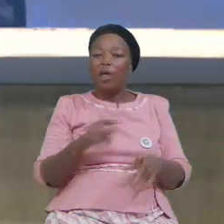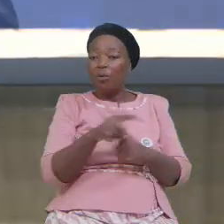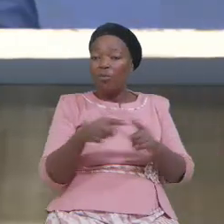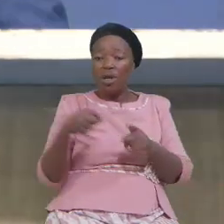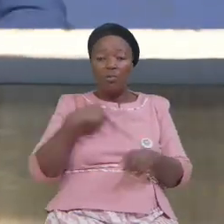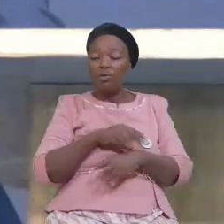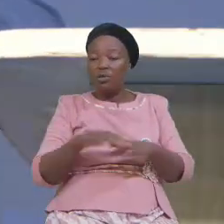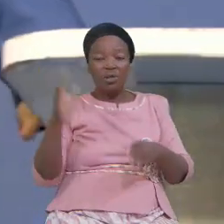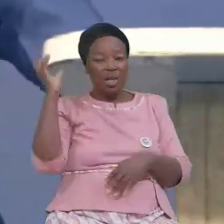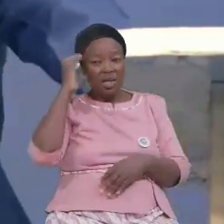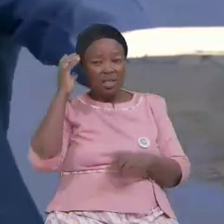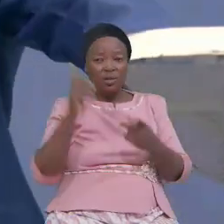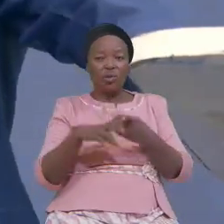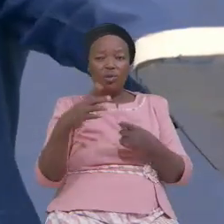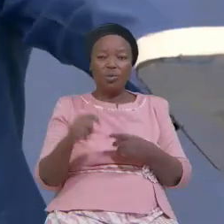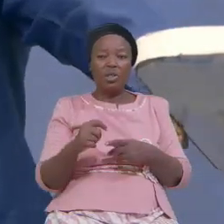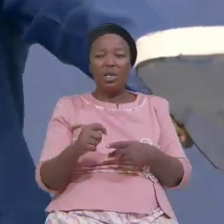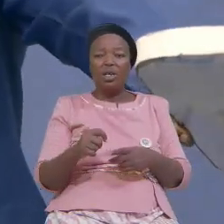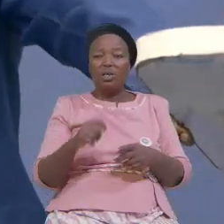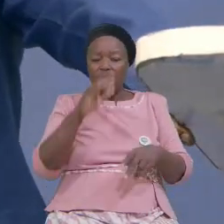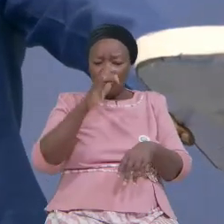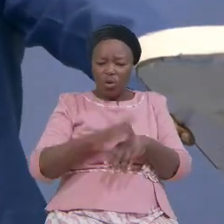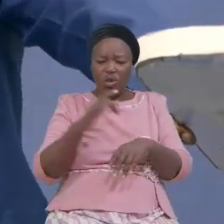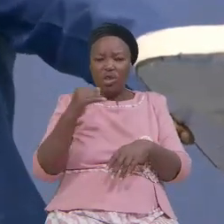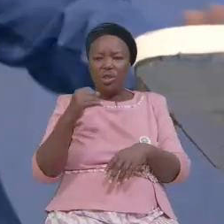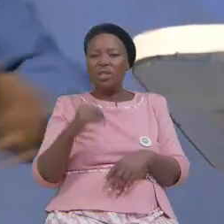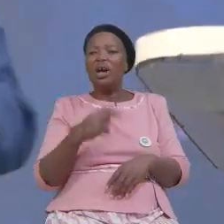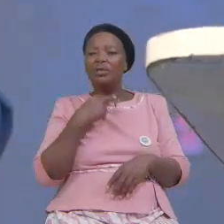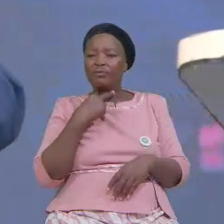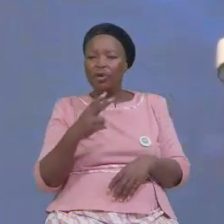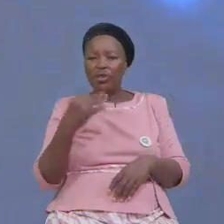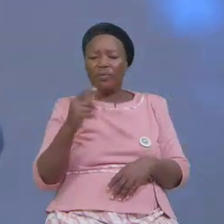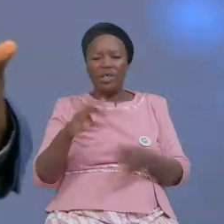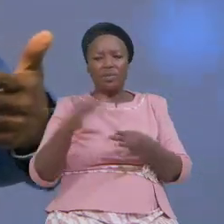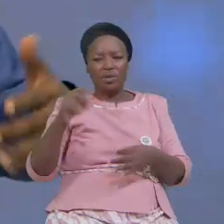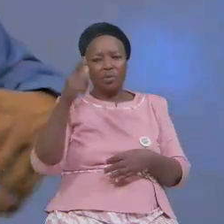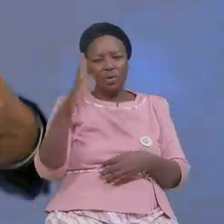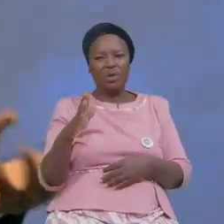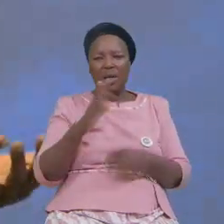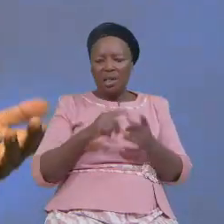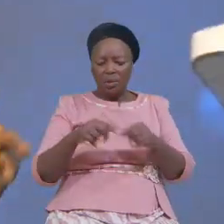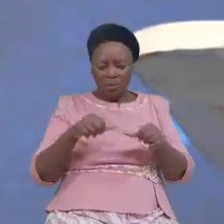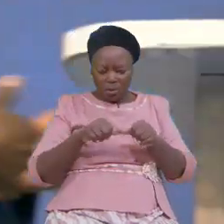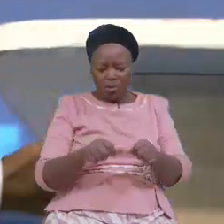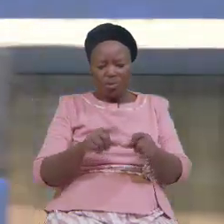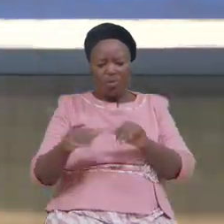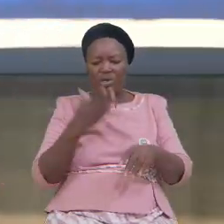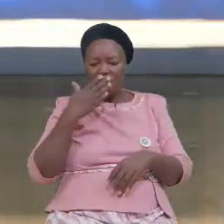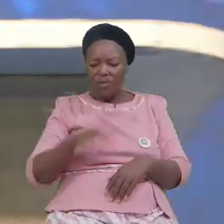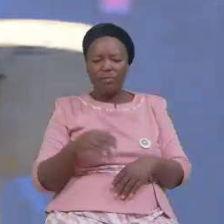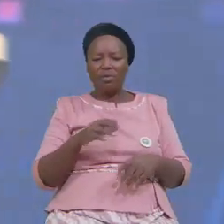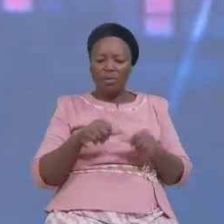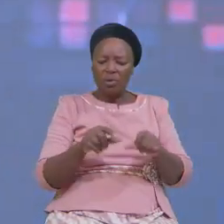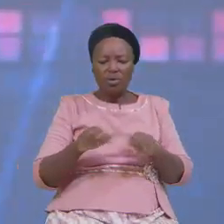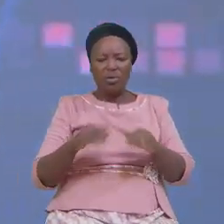listen to the convicting voice of the spirit of God, and we keep on doing evil, keep on doing evil, keep on